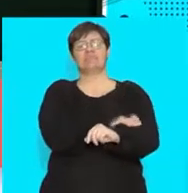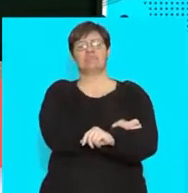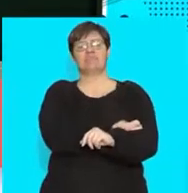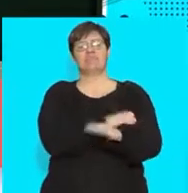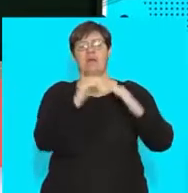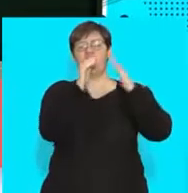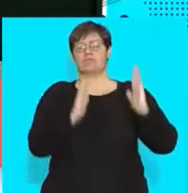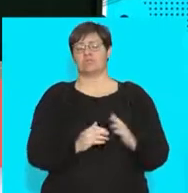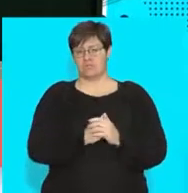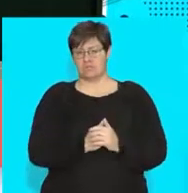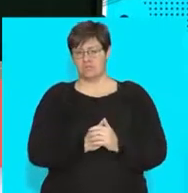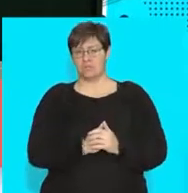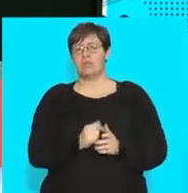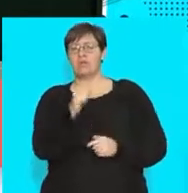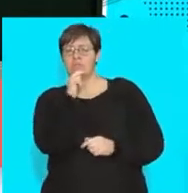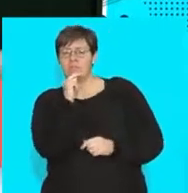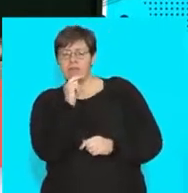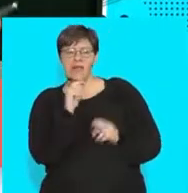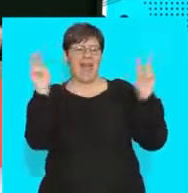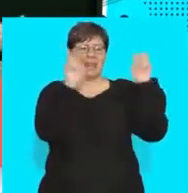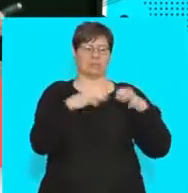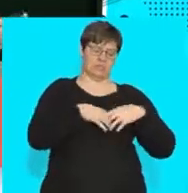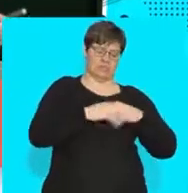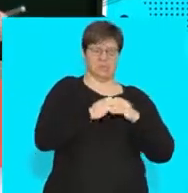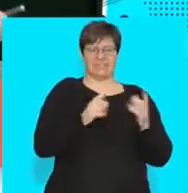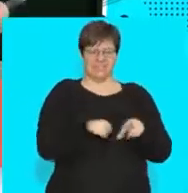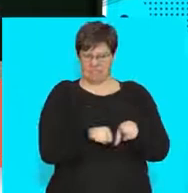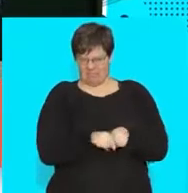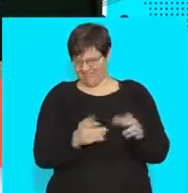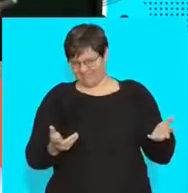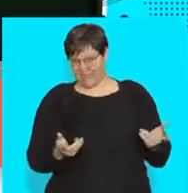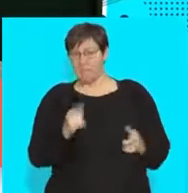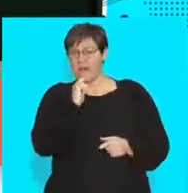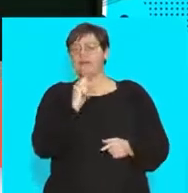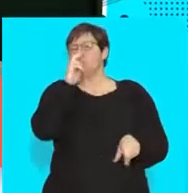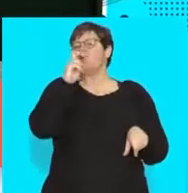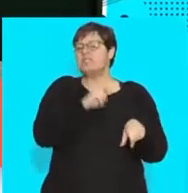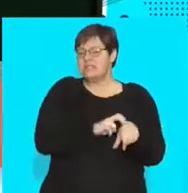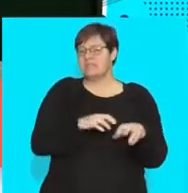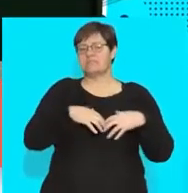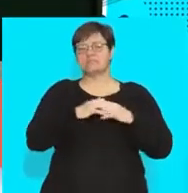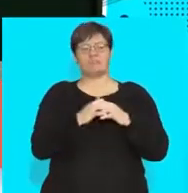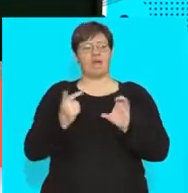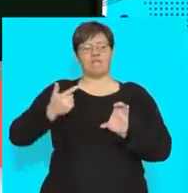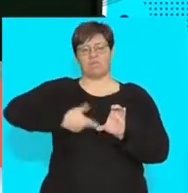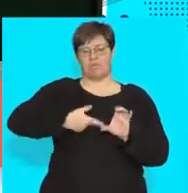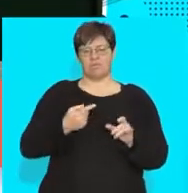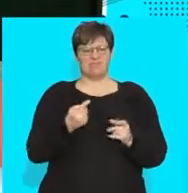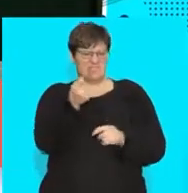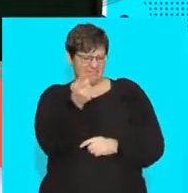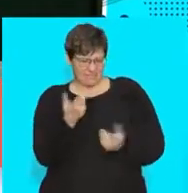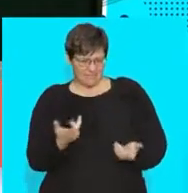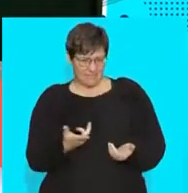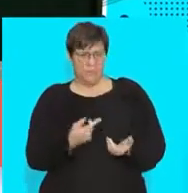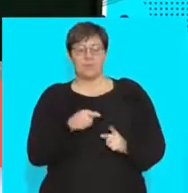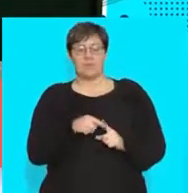It needs to make, all right, electricity for us if we were like that, but it needs to make fuel. And that